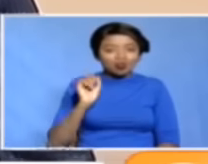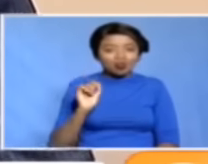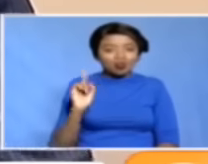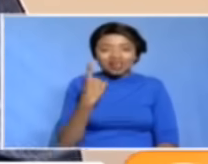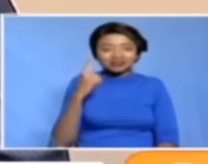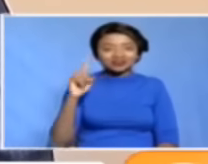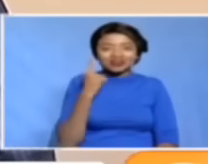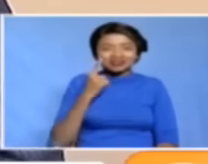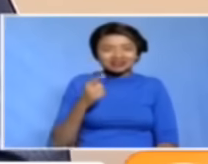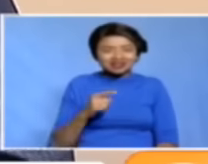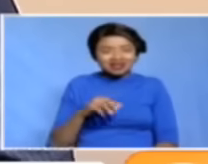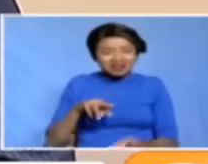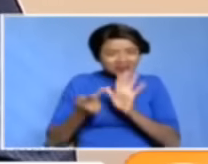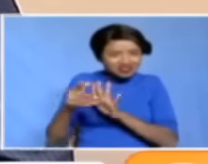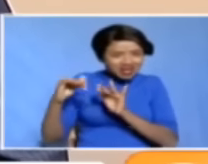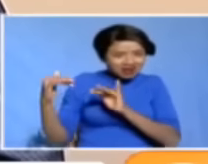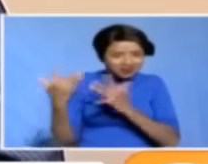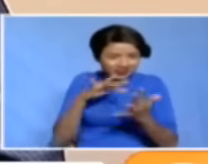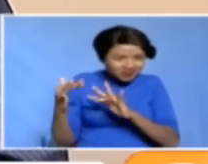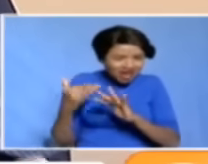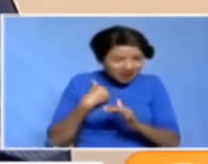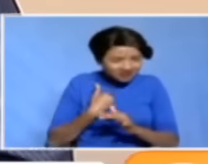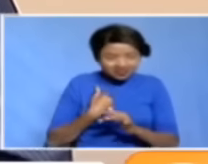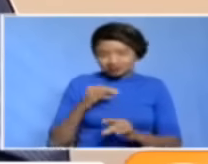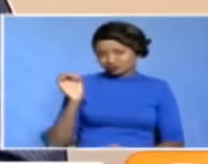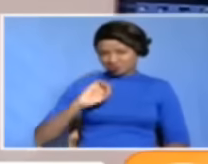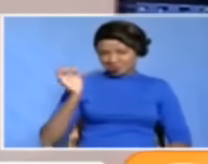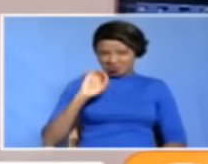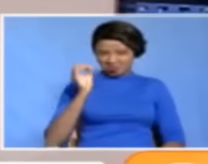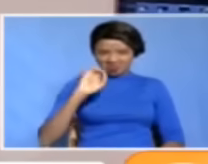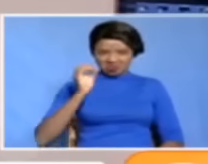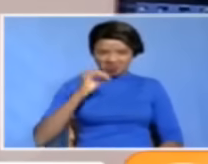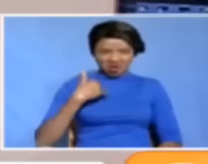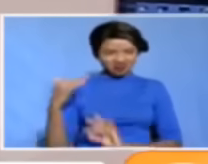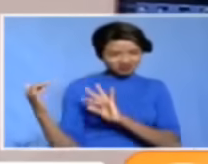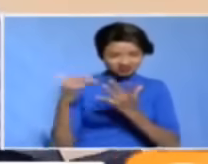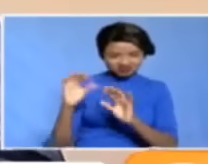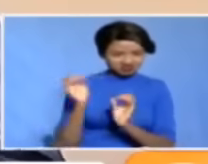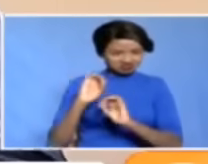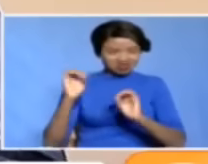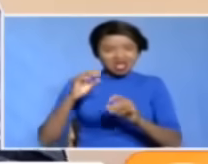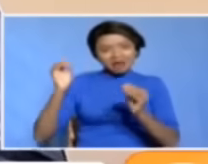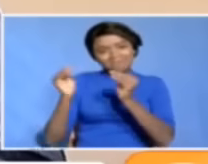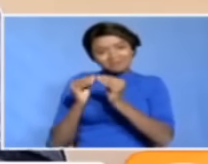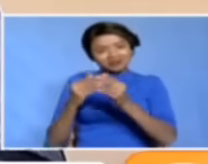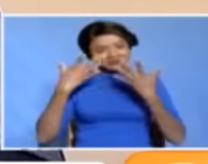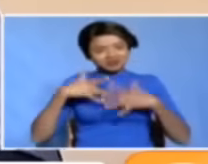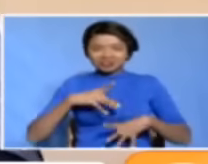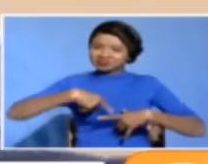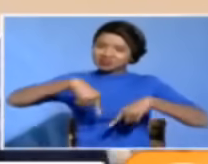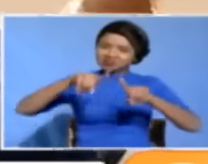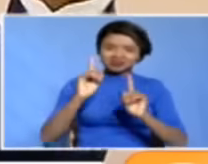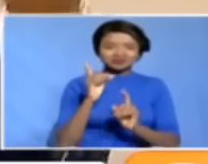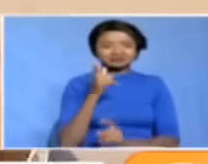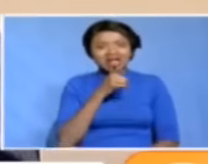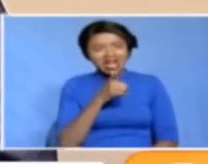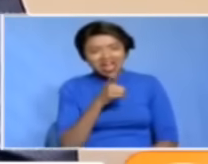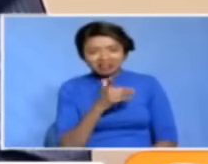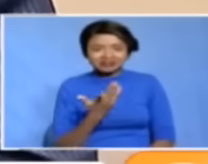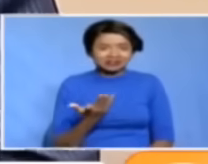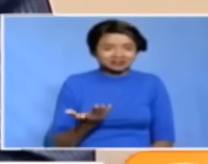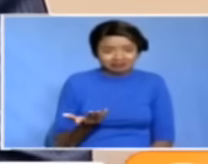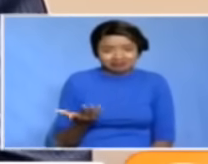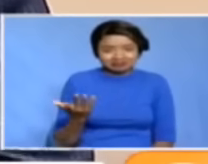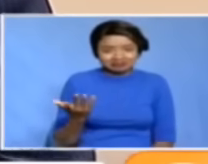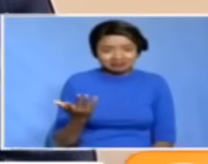No, there were no, absolutely there were no disagreements. And that's why after we finished the meeting, we went for a lunch. After the lunch, we went concerns to... Concerns were not